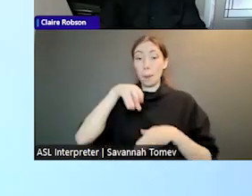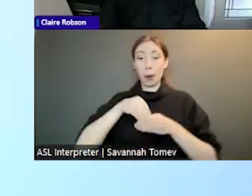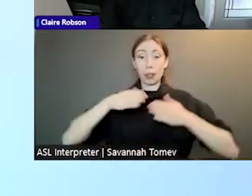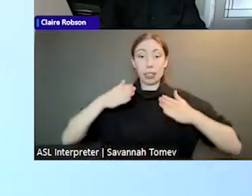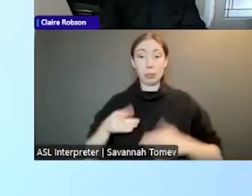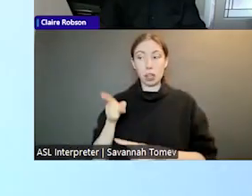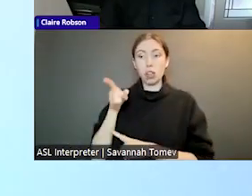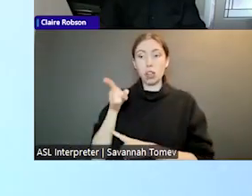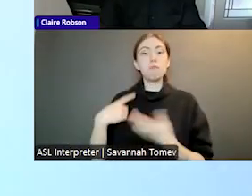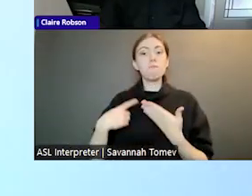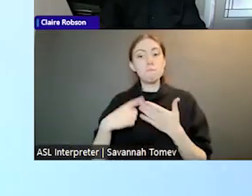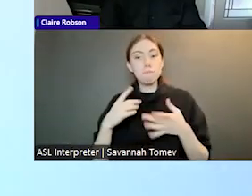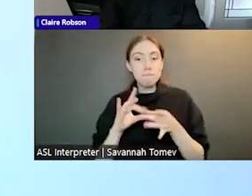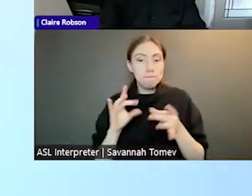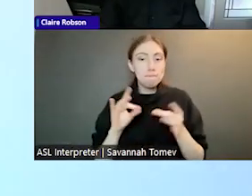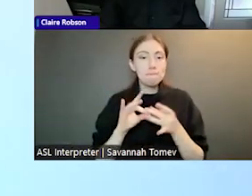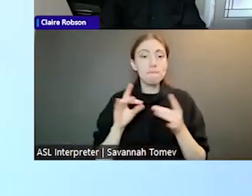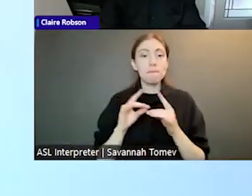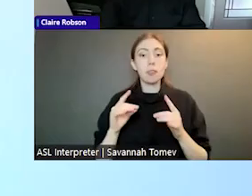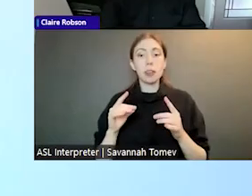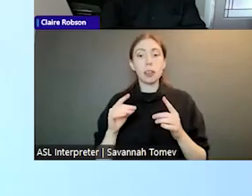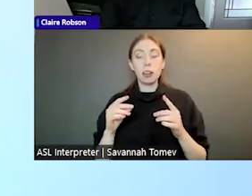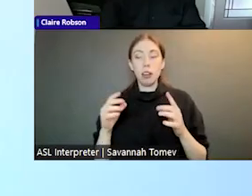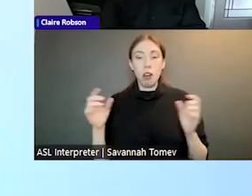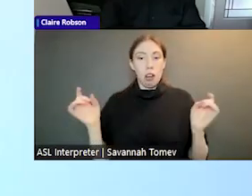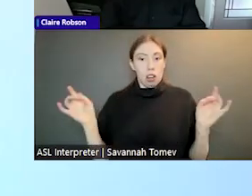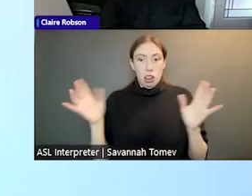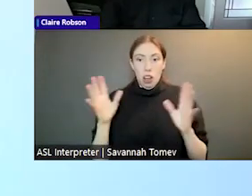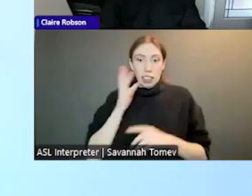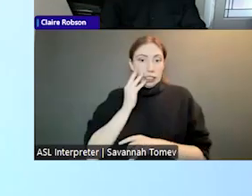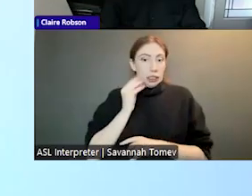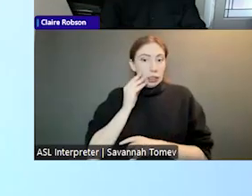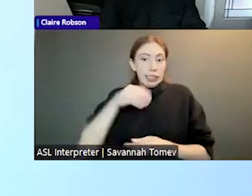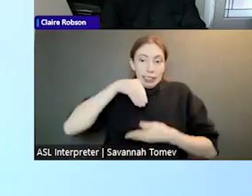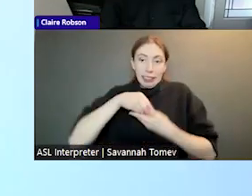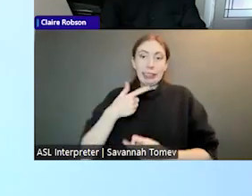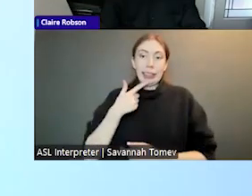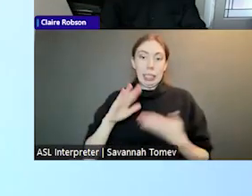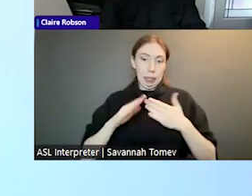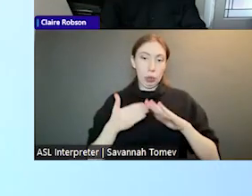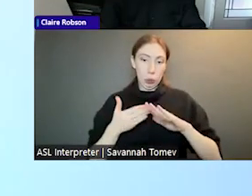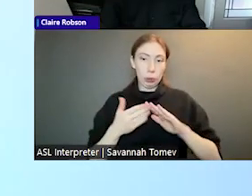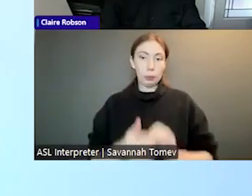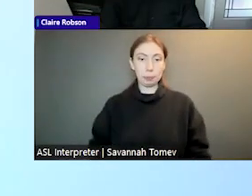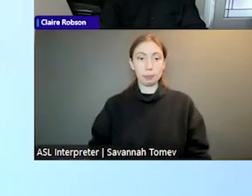hostility that exists within the lesbian community.